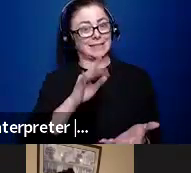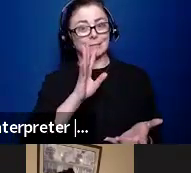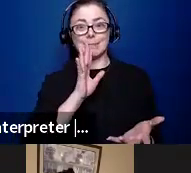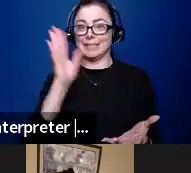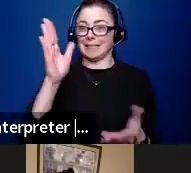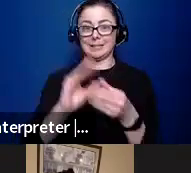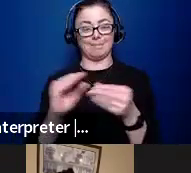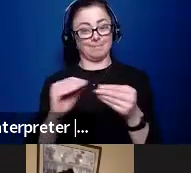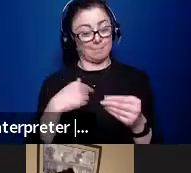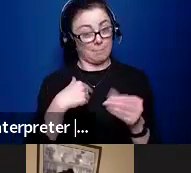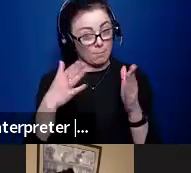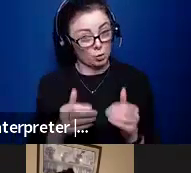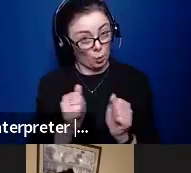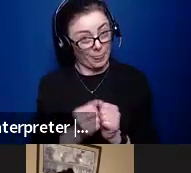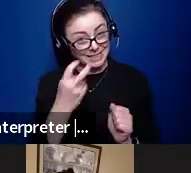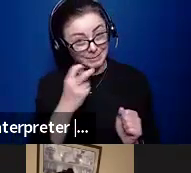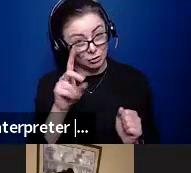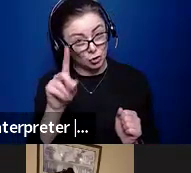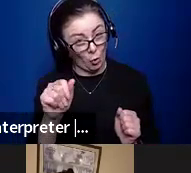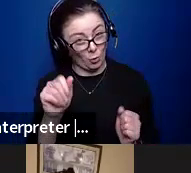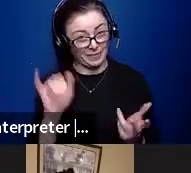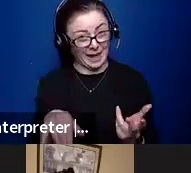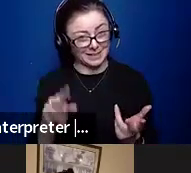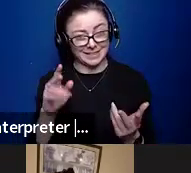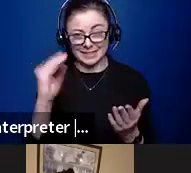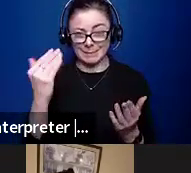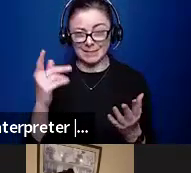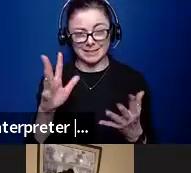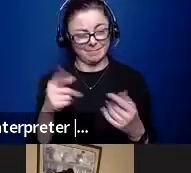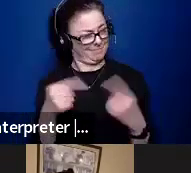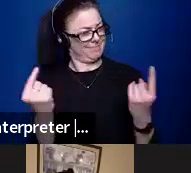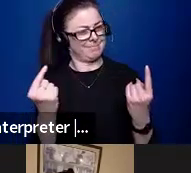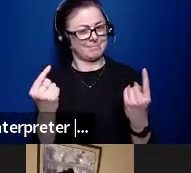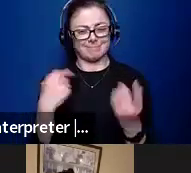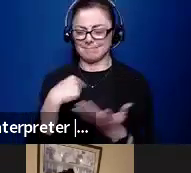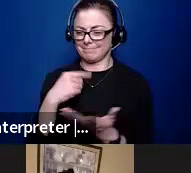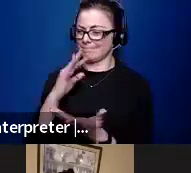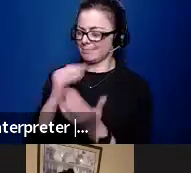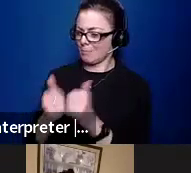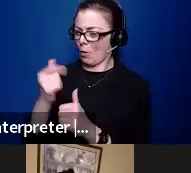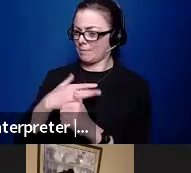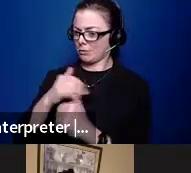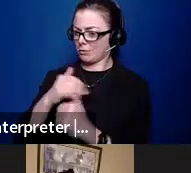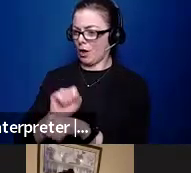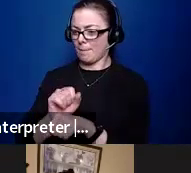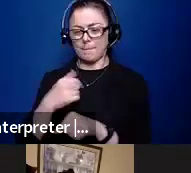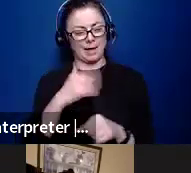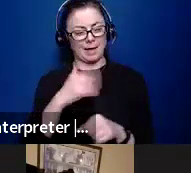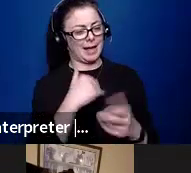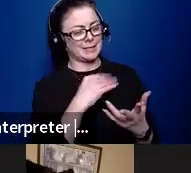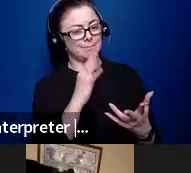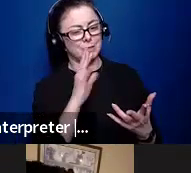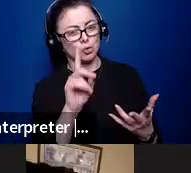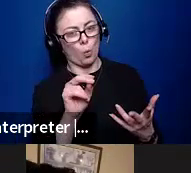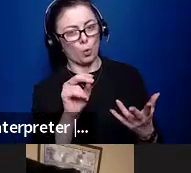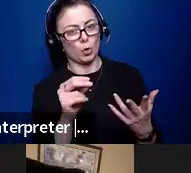disorder, that is hardly unheard of. So I think my personal story is a testament to